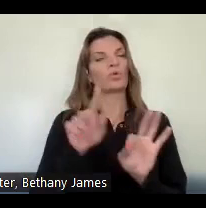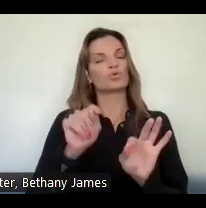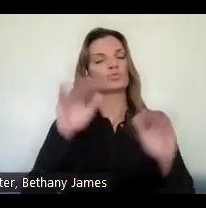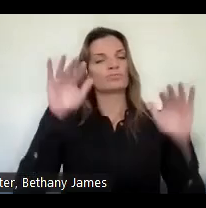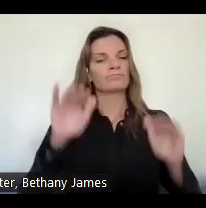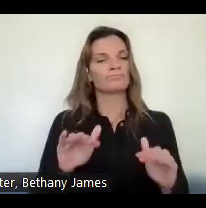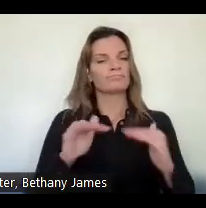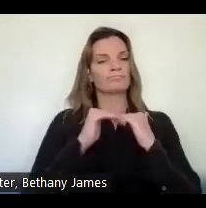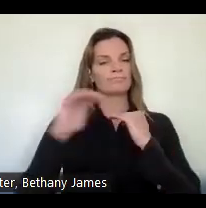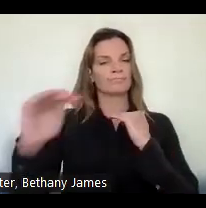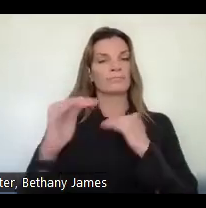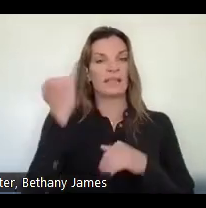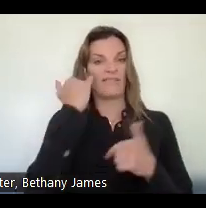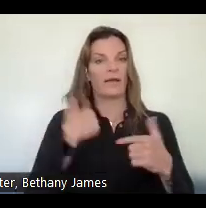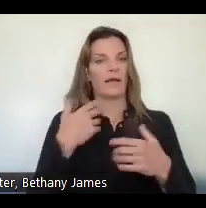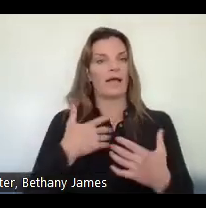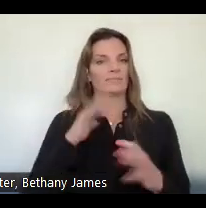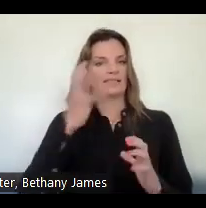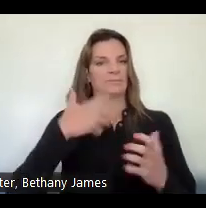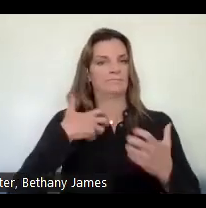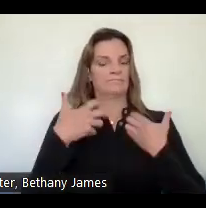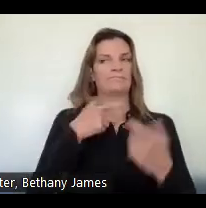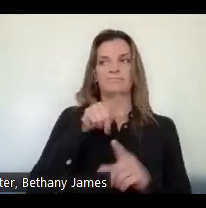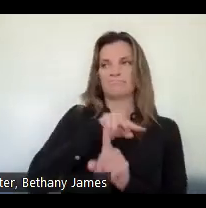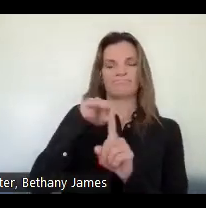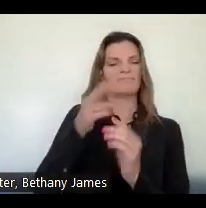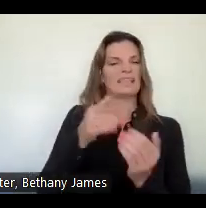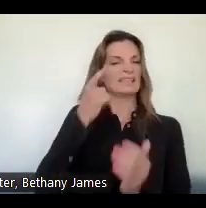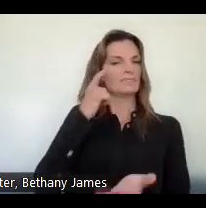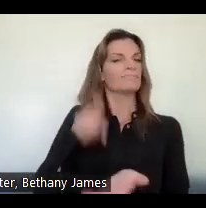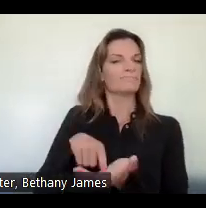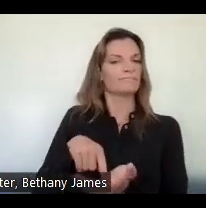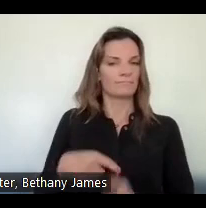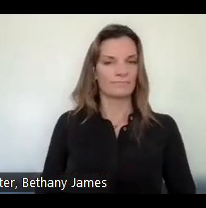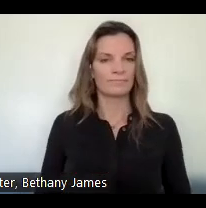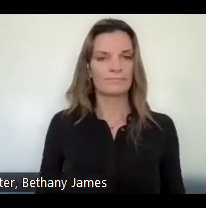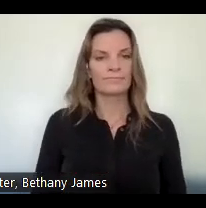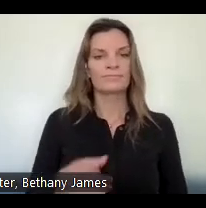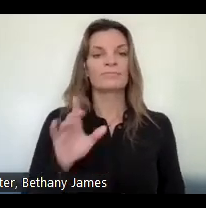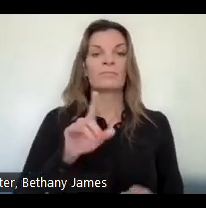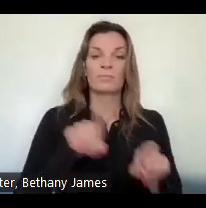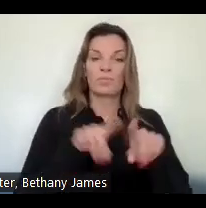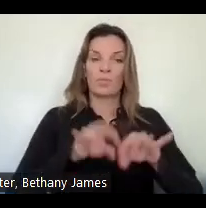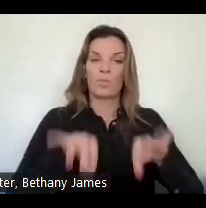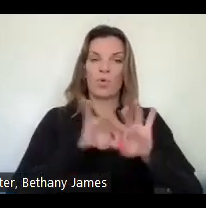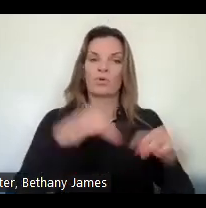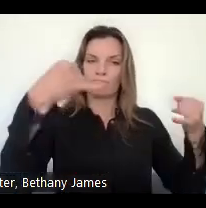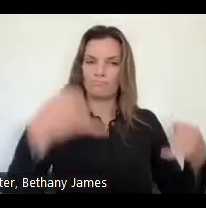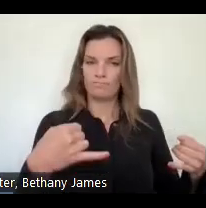escalate, they will escalate. So giving them some set boundaries so they know what to expect.